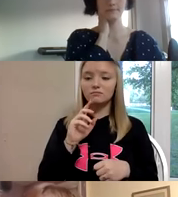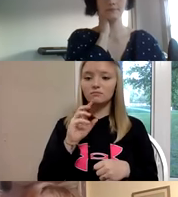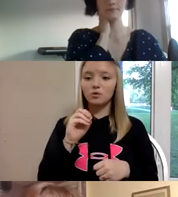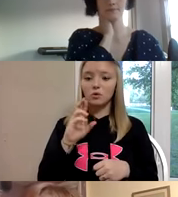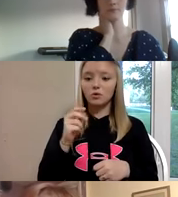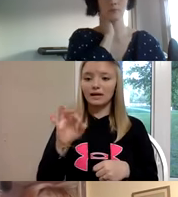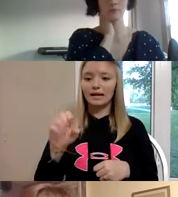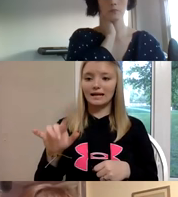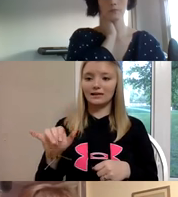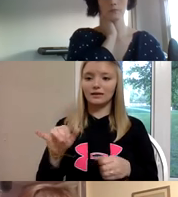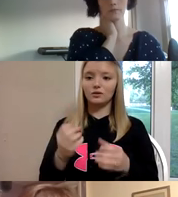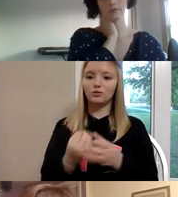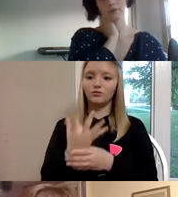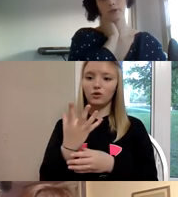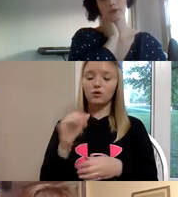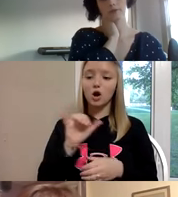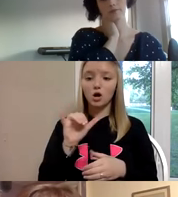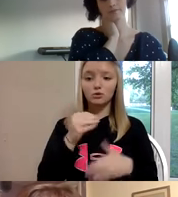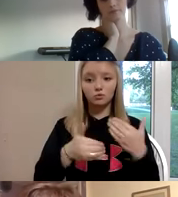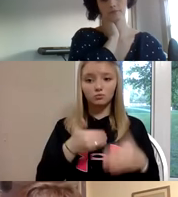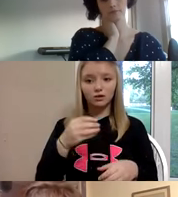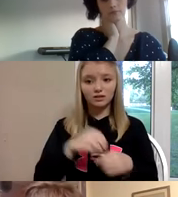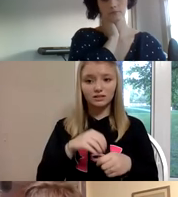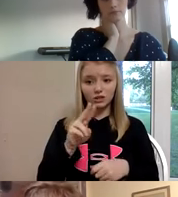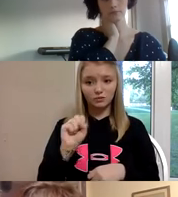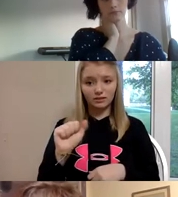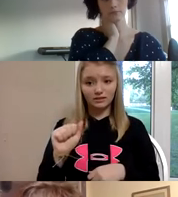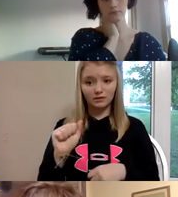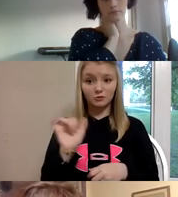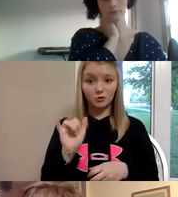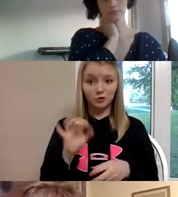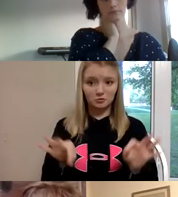is also grown and processed in the USA, which is also important.